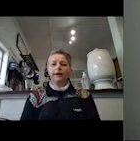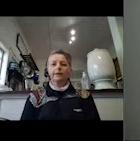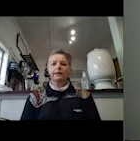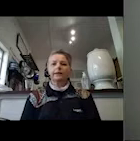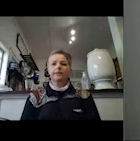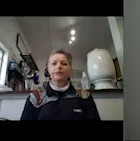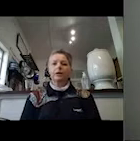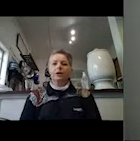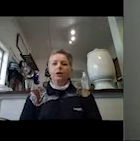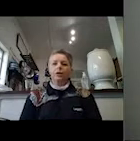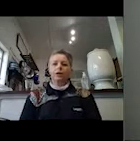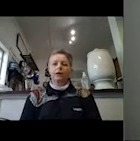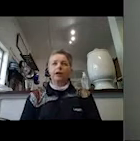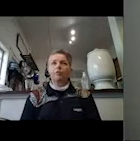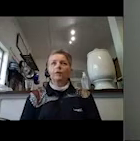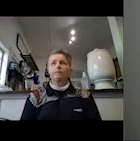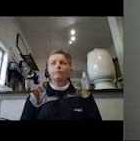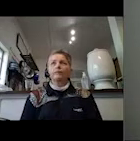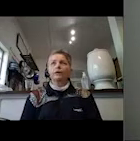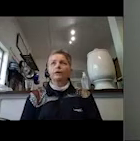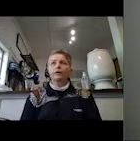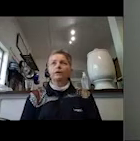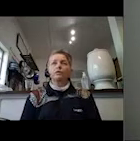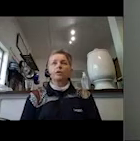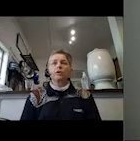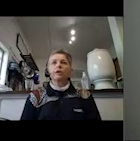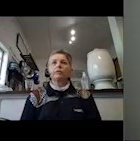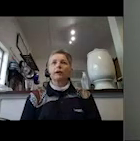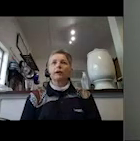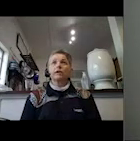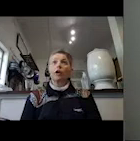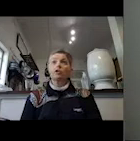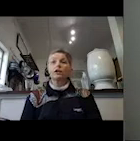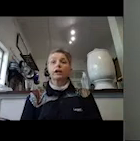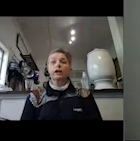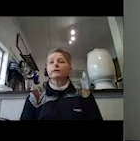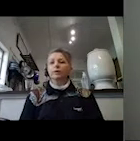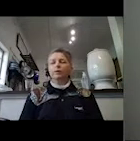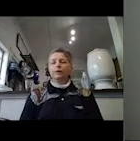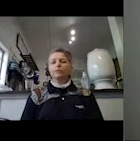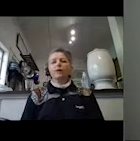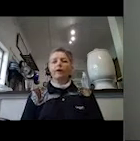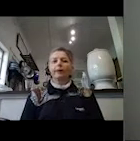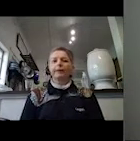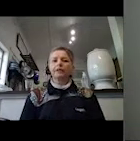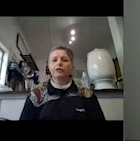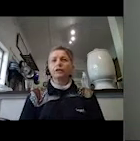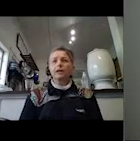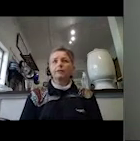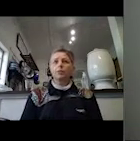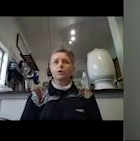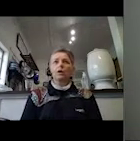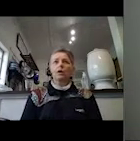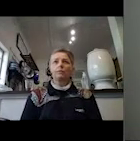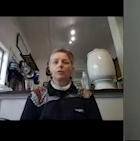financial counsellor who can help them try and negotiate with the people they owe money to